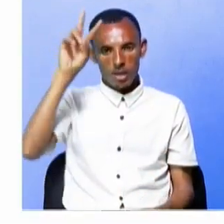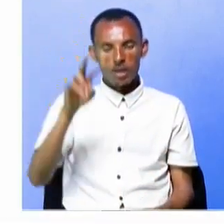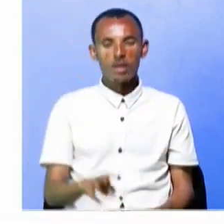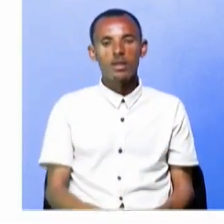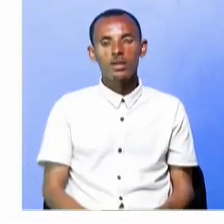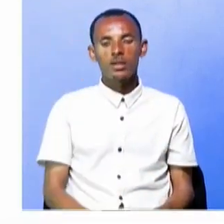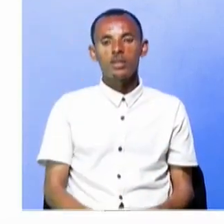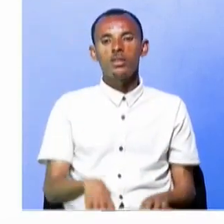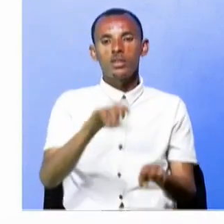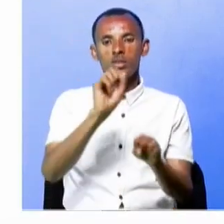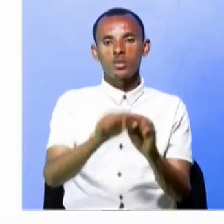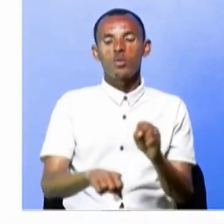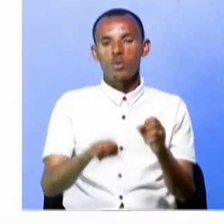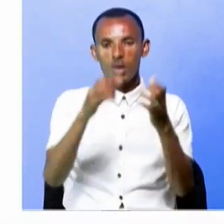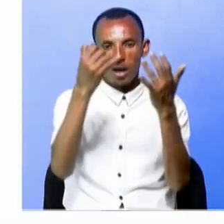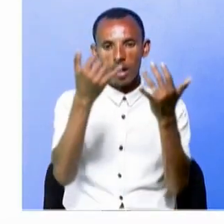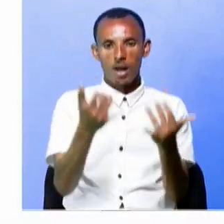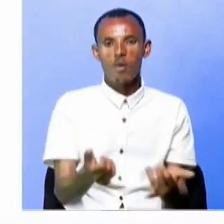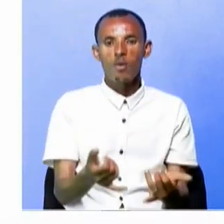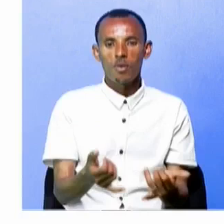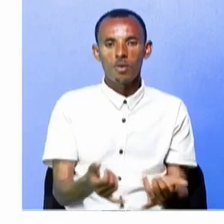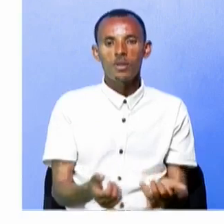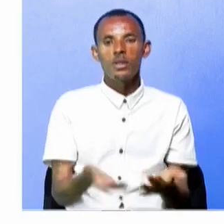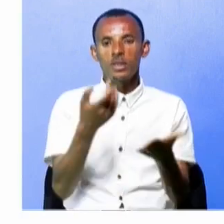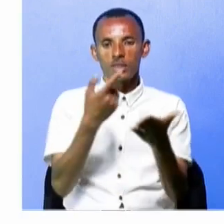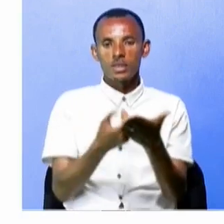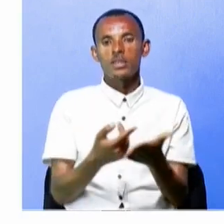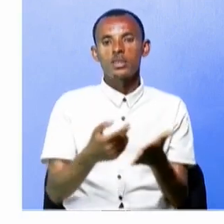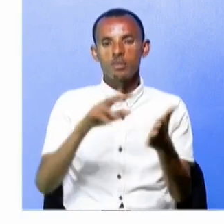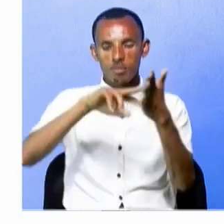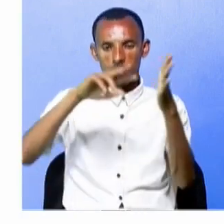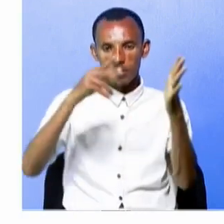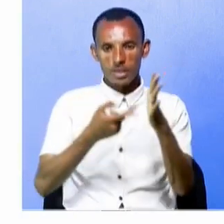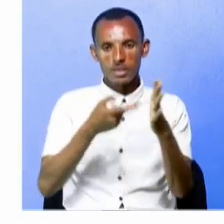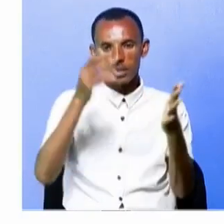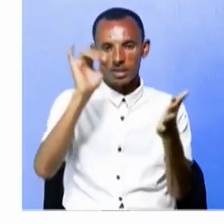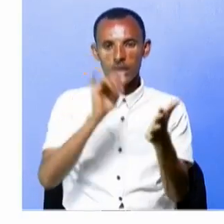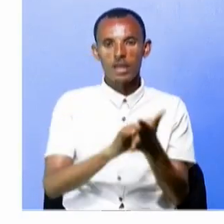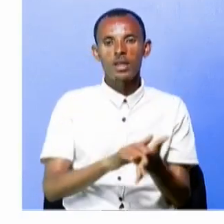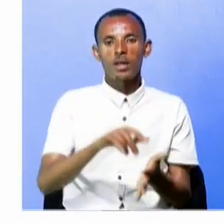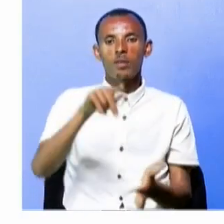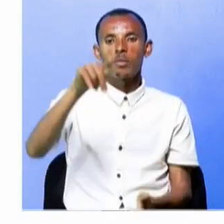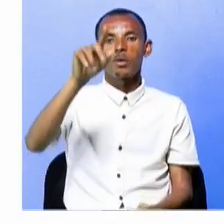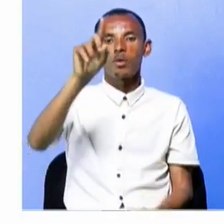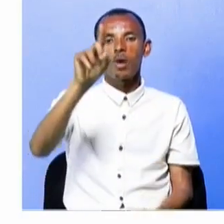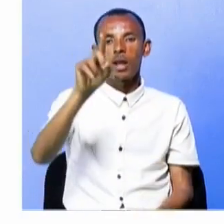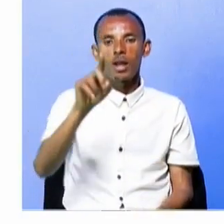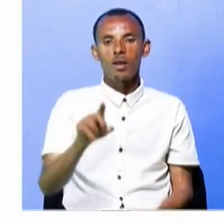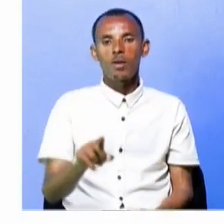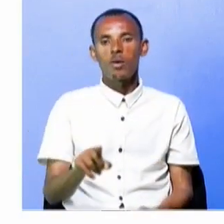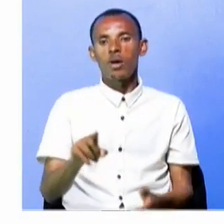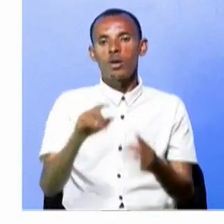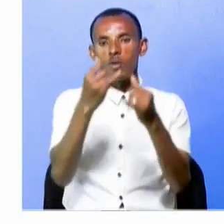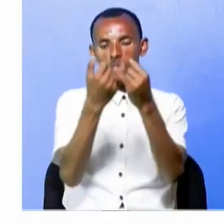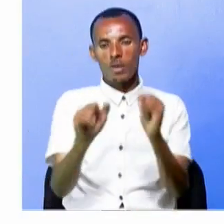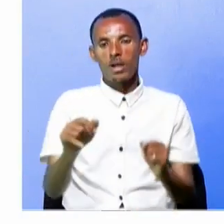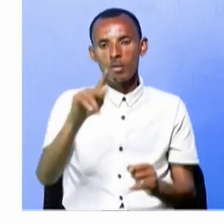right? So now this implies P1 by